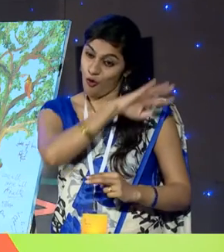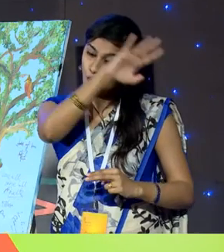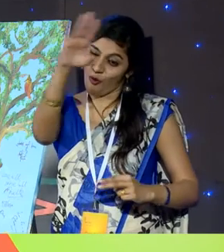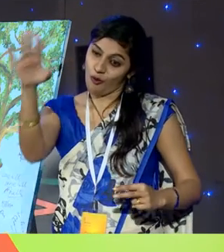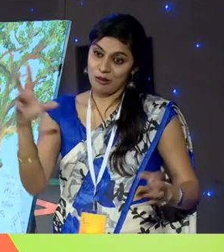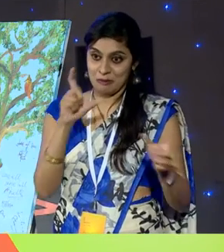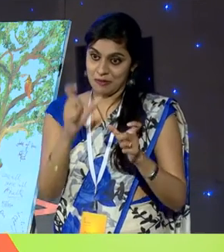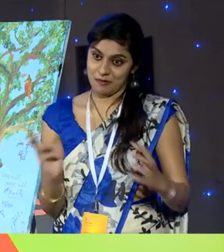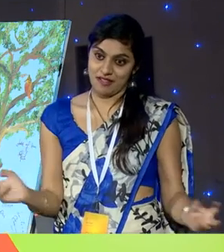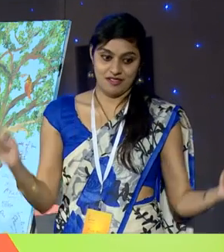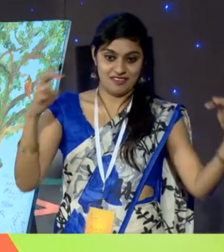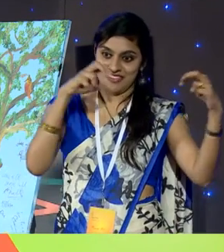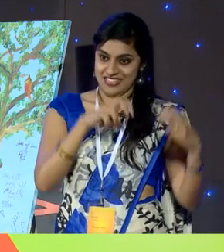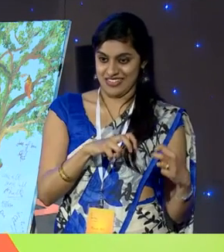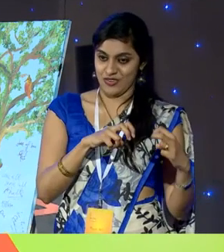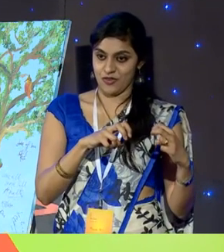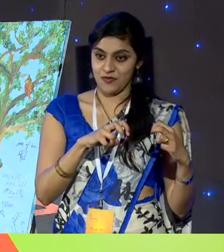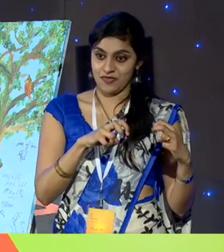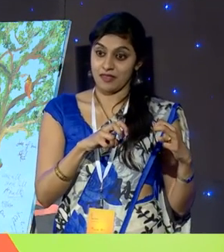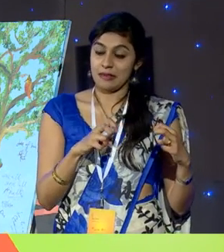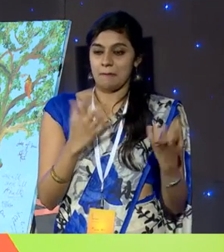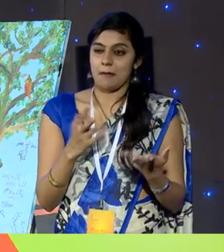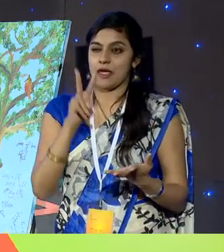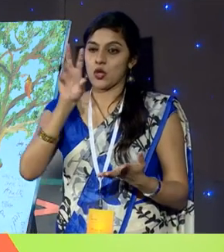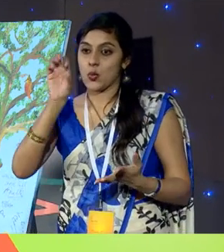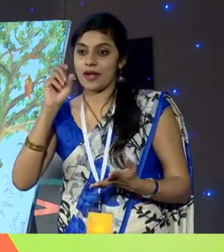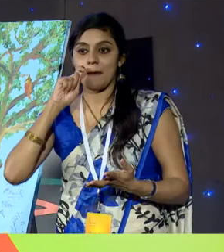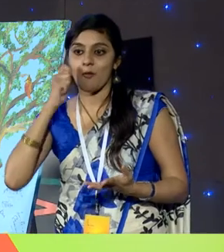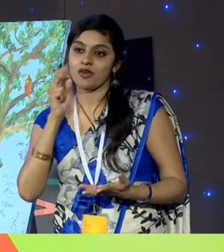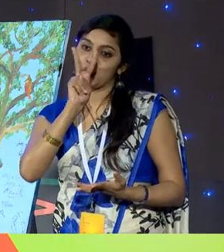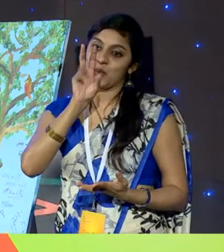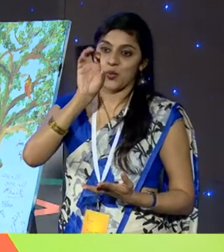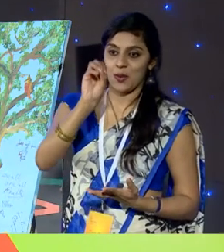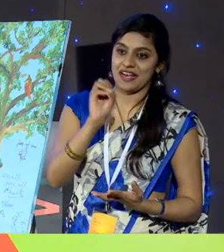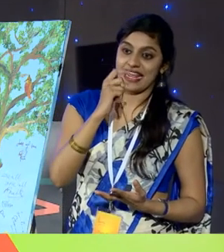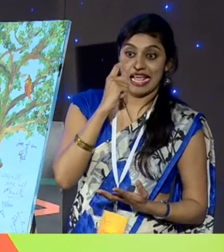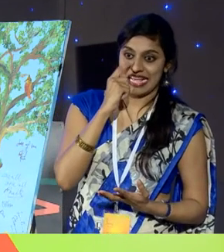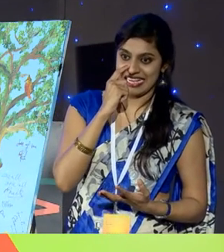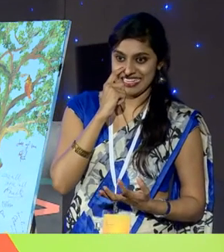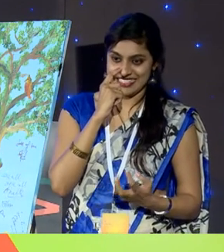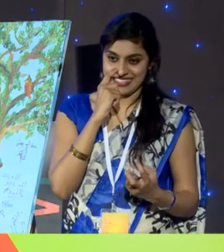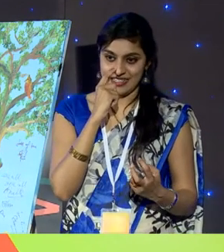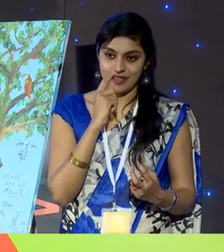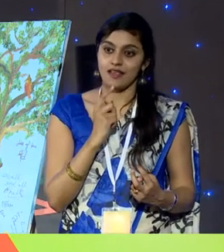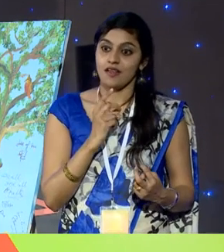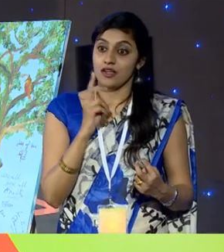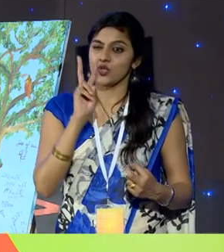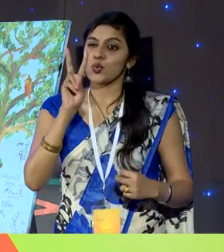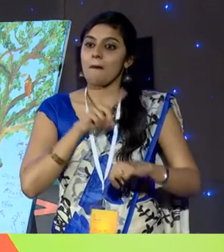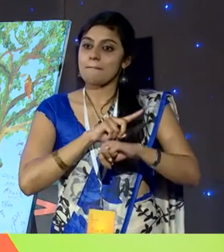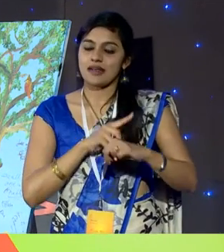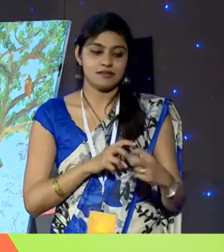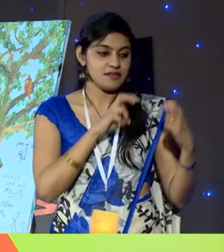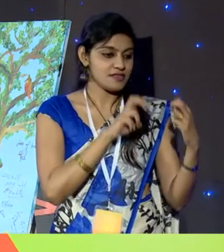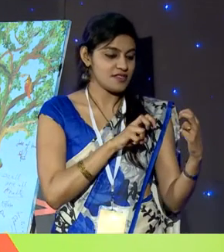know, there's a relationship blossoming. But now, replace that speed dating with speed meeting. You know, imagine a group of